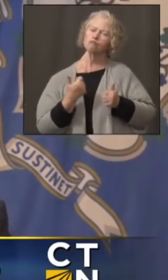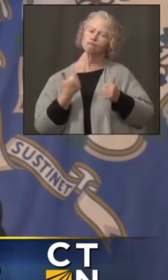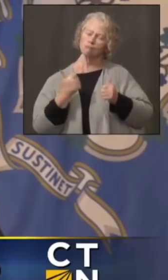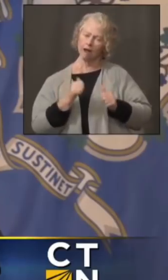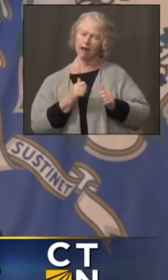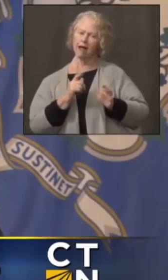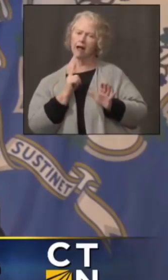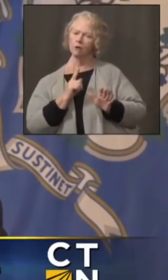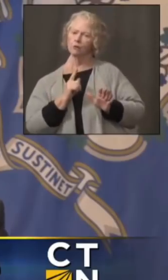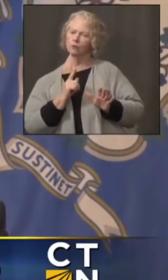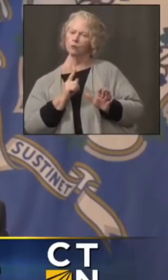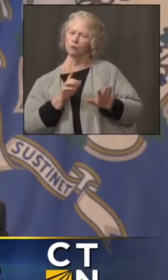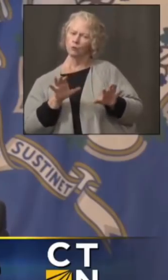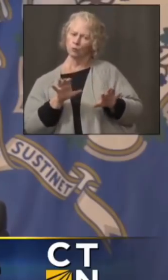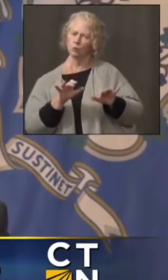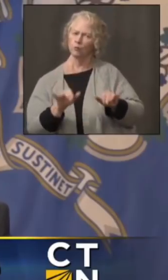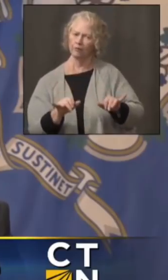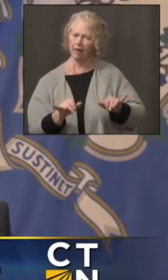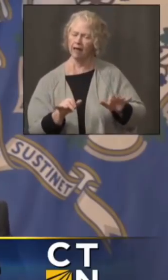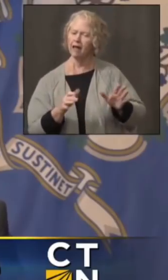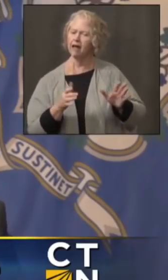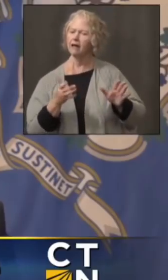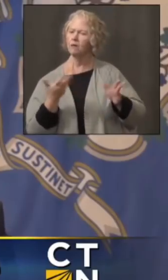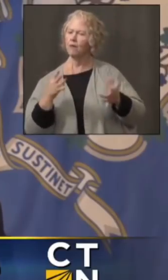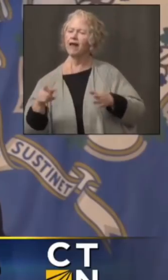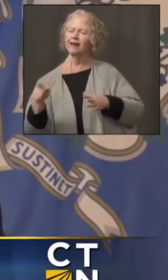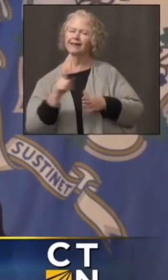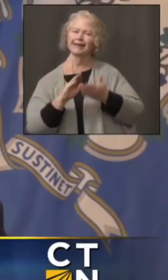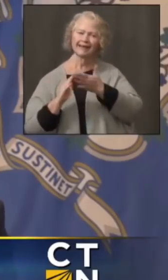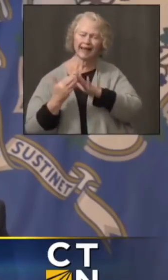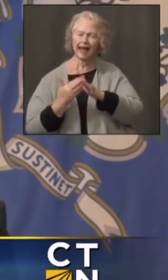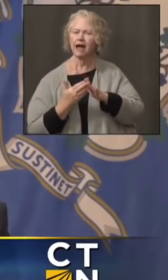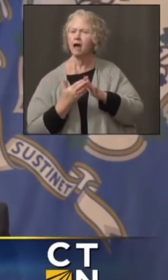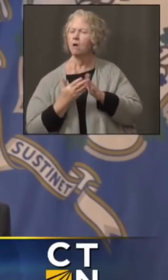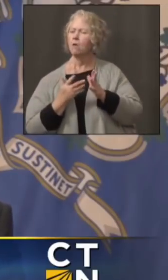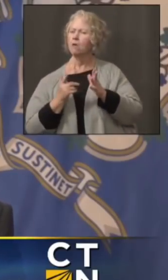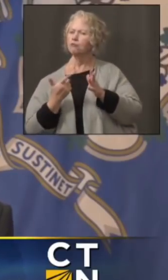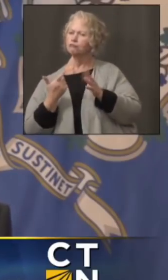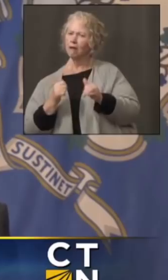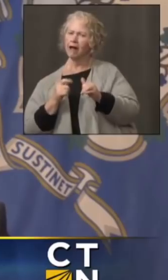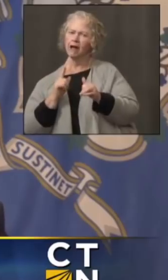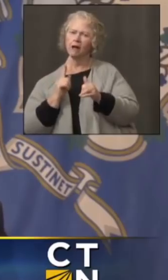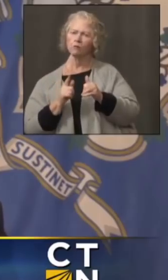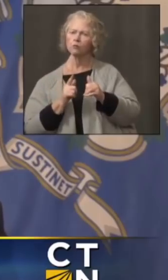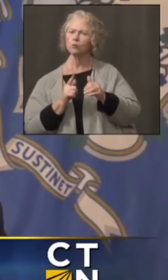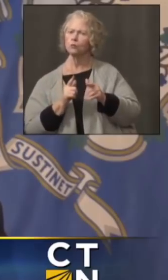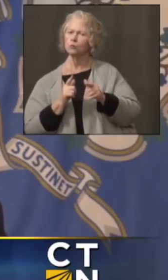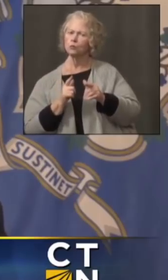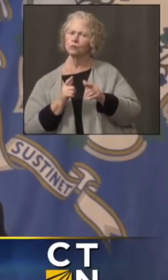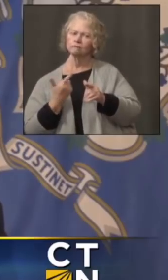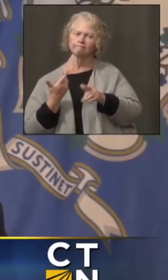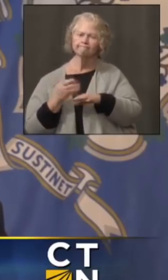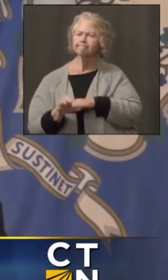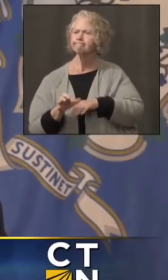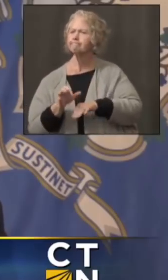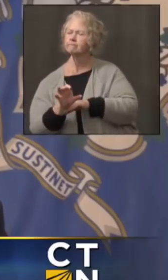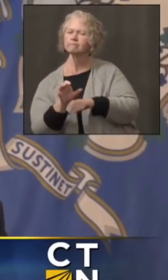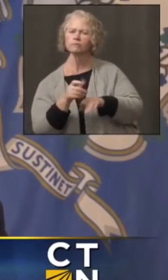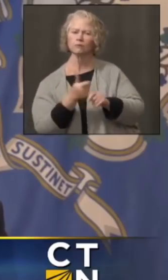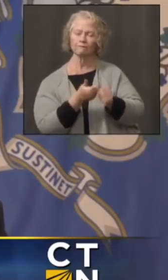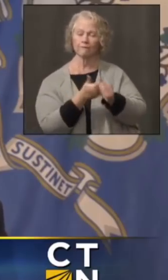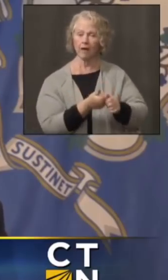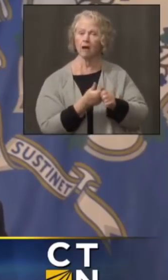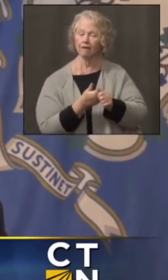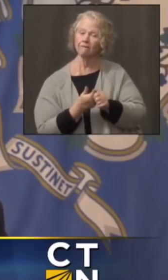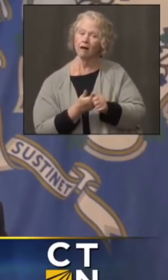enforcement, allowing you that enforcement, giving you the tools we need to keep your communities safe. And by the